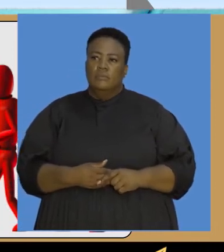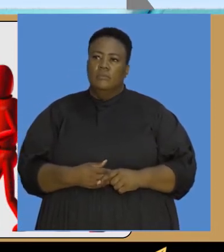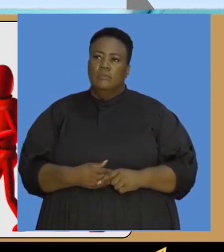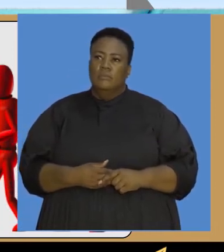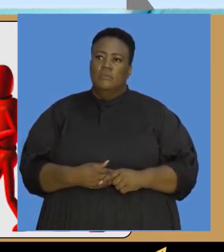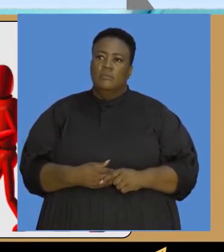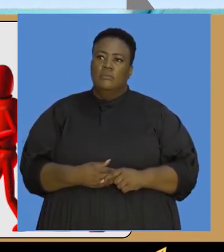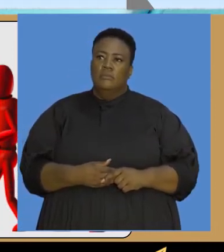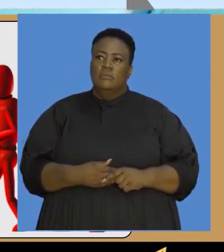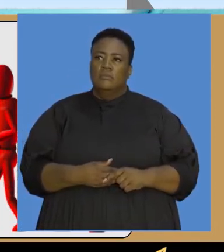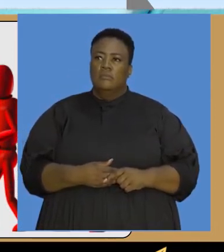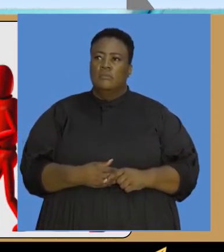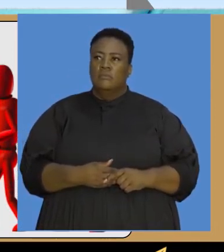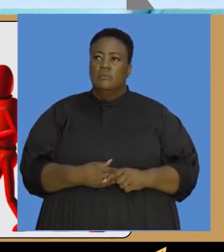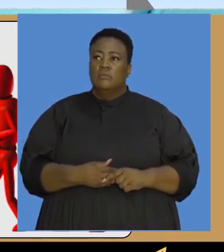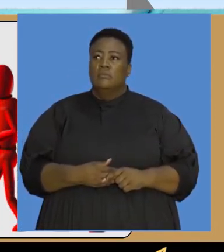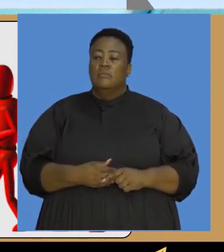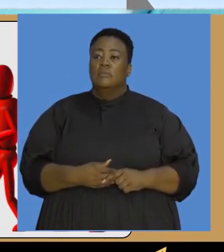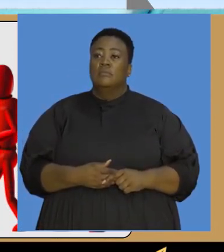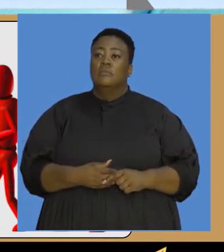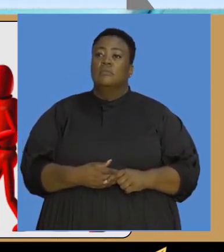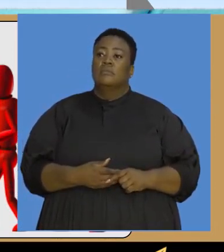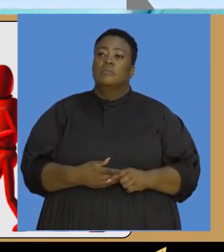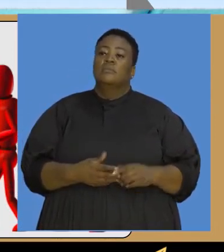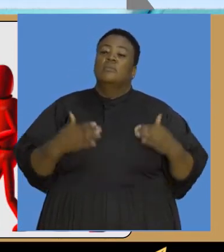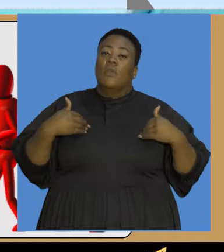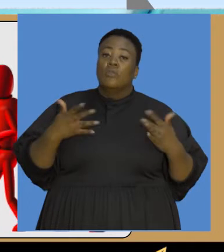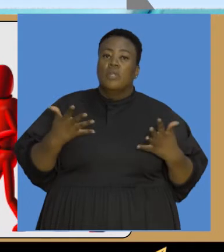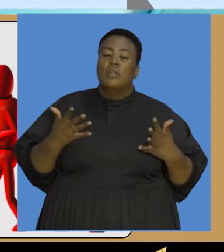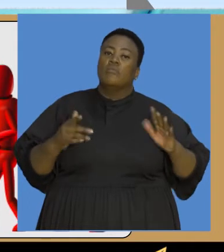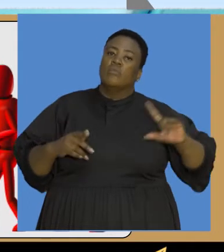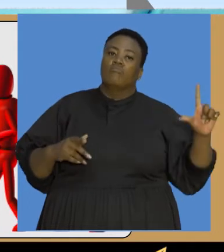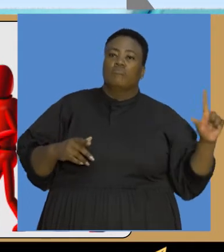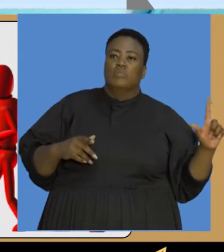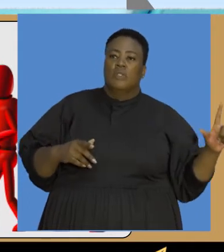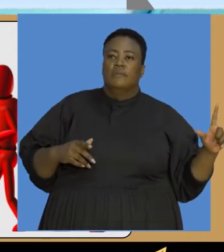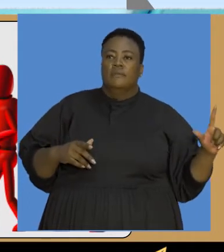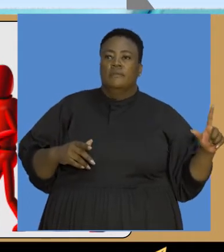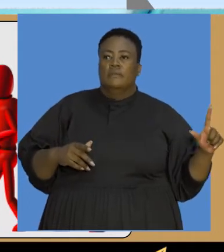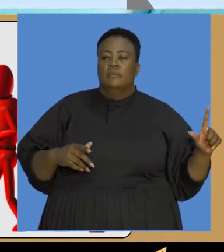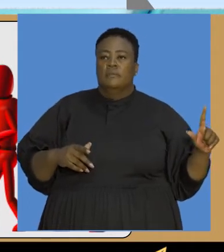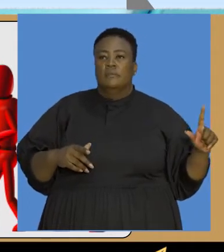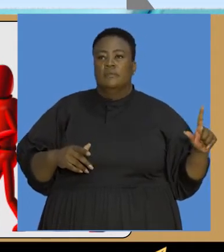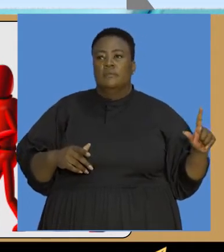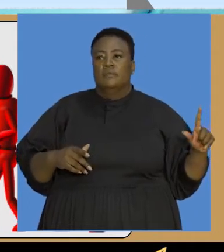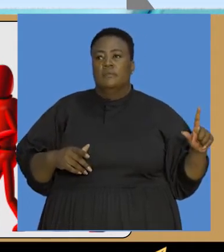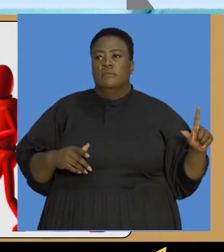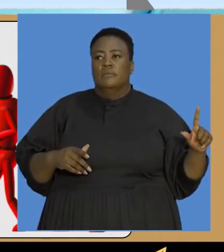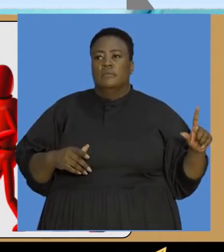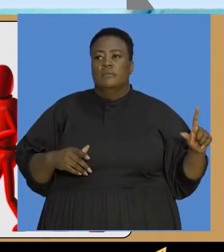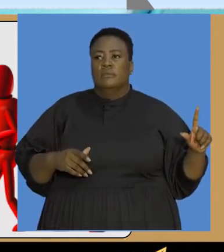is let's do this. So now I'm going to start with it going to the left. Okay, I haven't started it